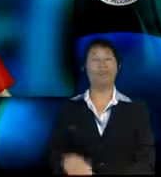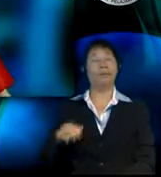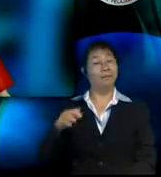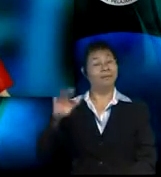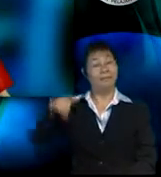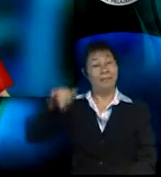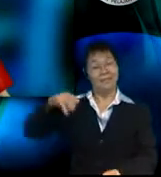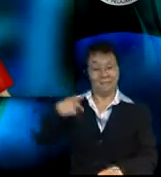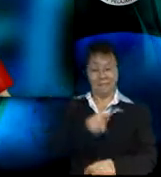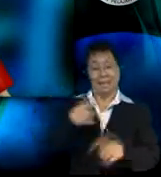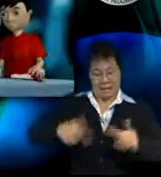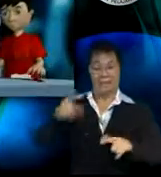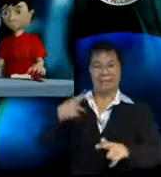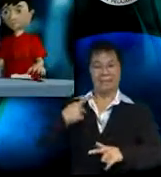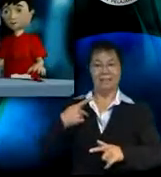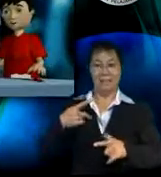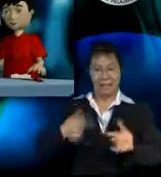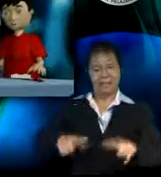Yeah, let's do it.